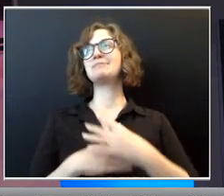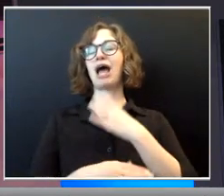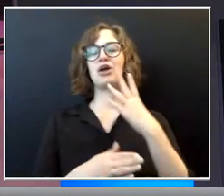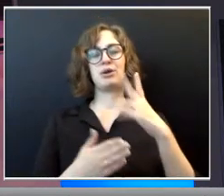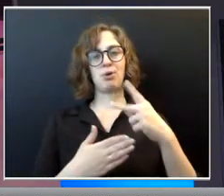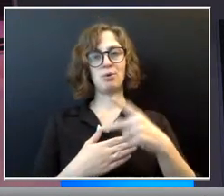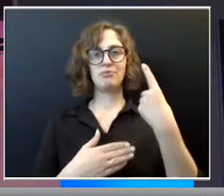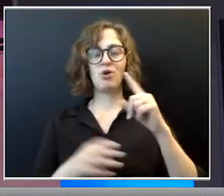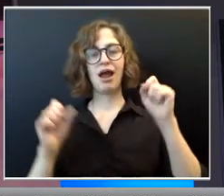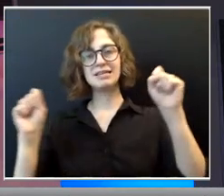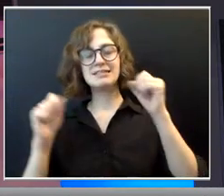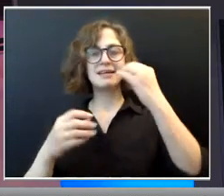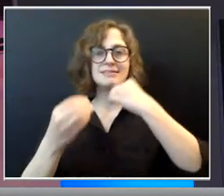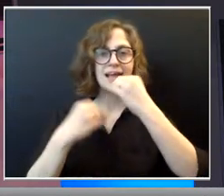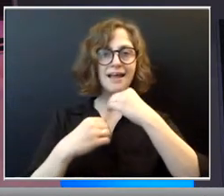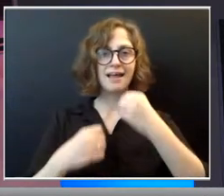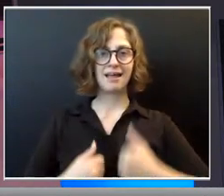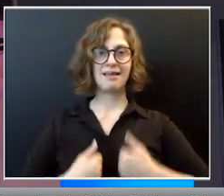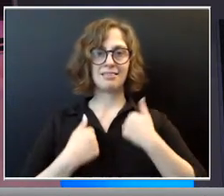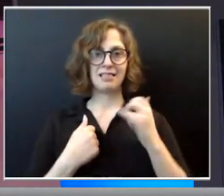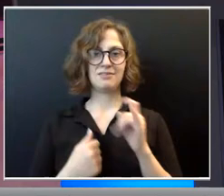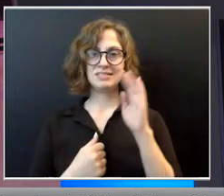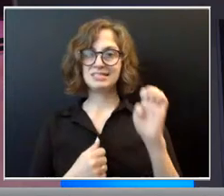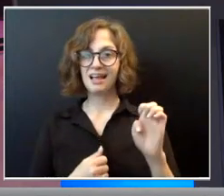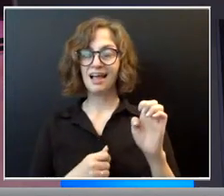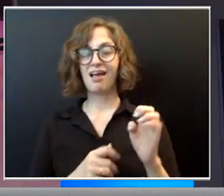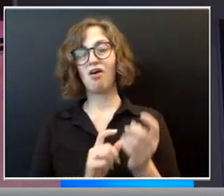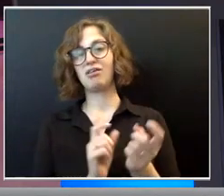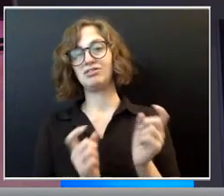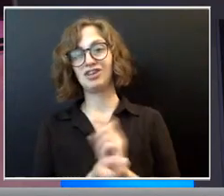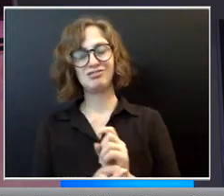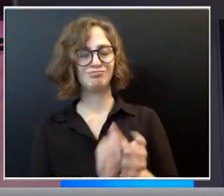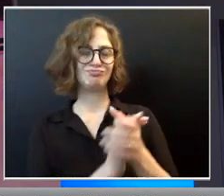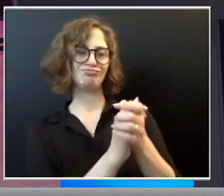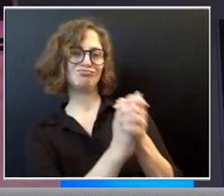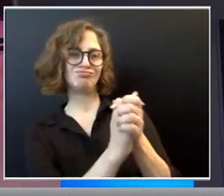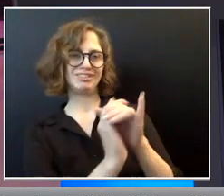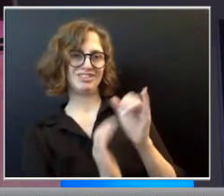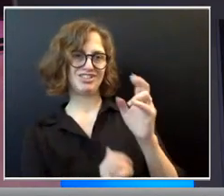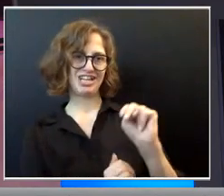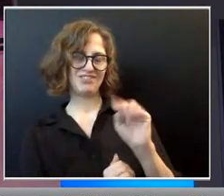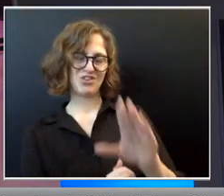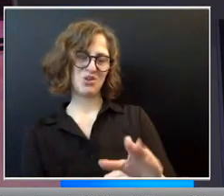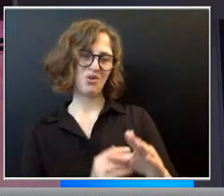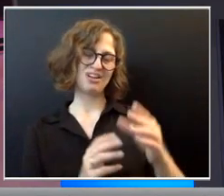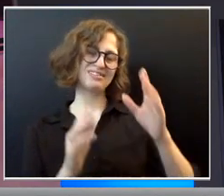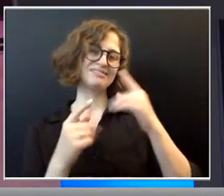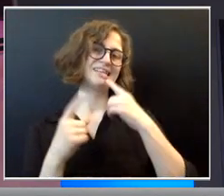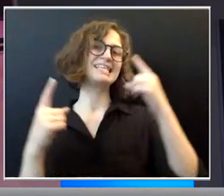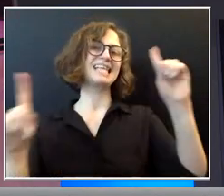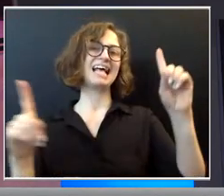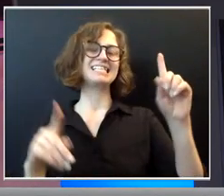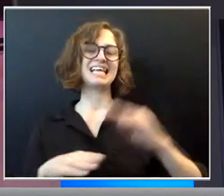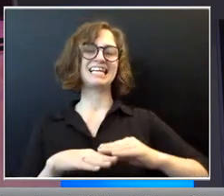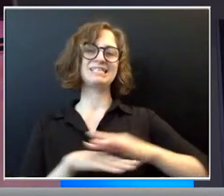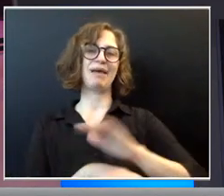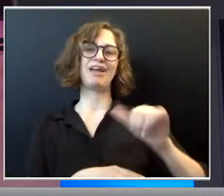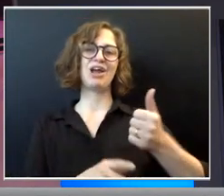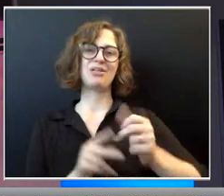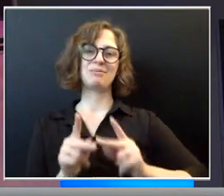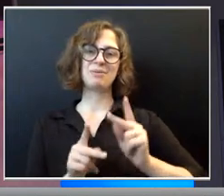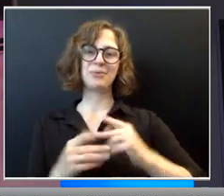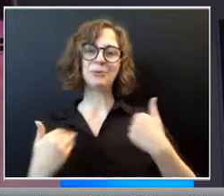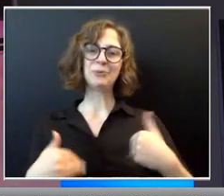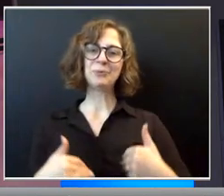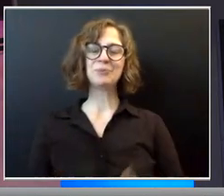changes. Congratulations to Jan for her success and inspiring others. That's from Georgianne.